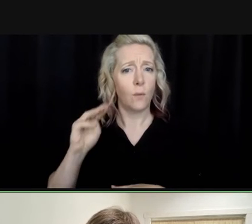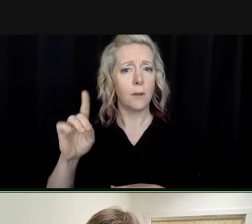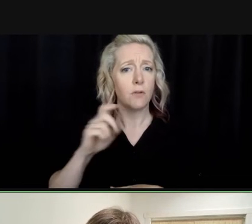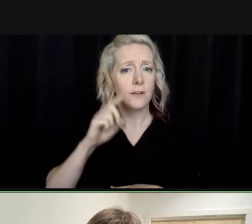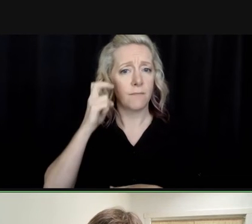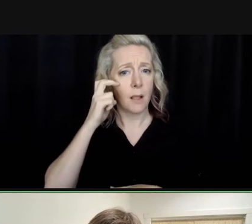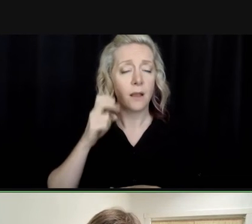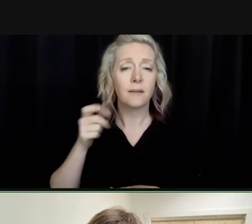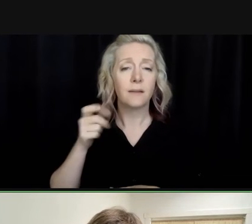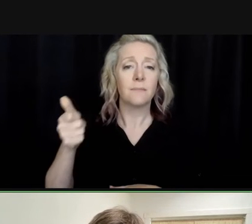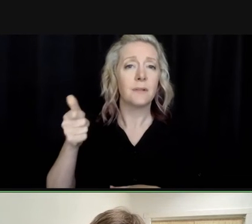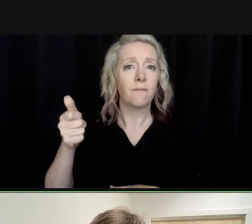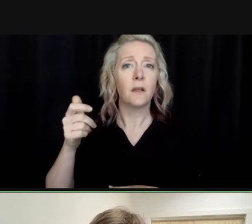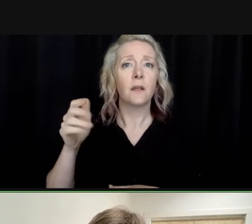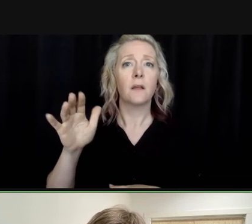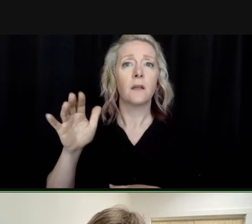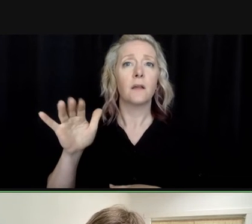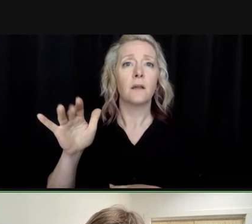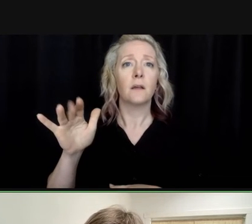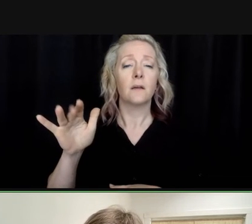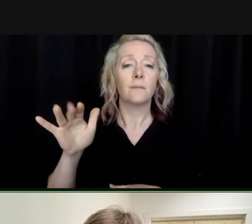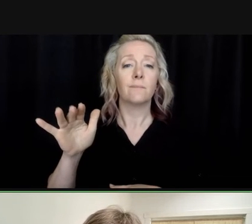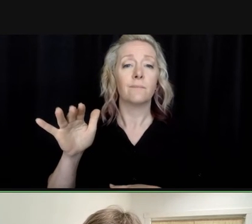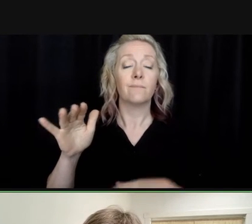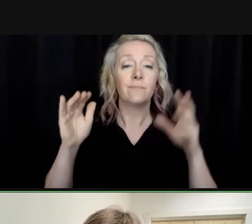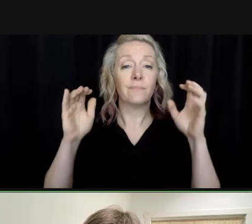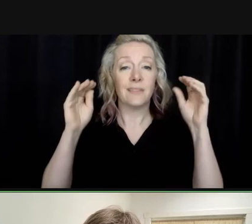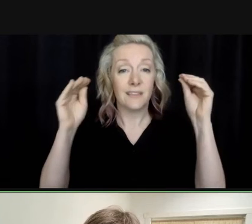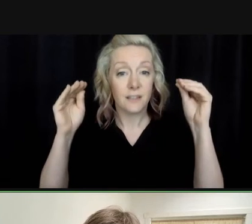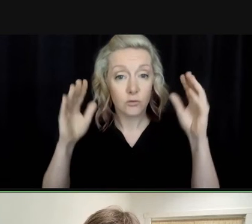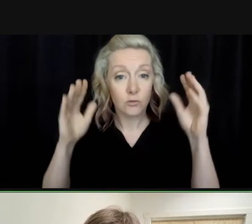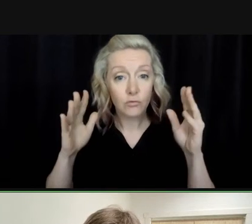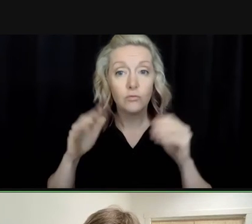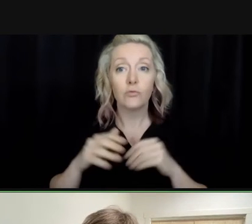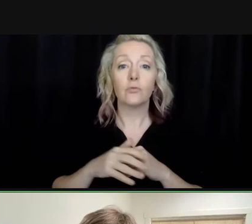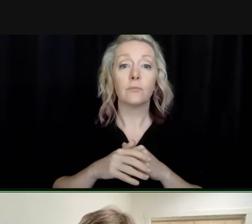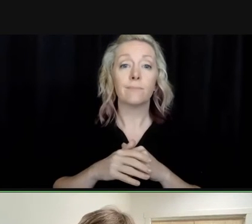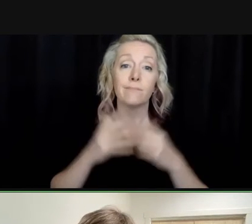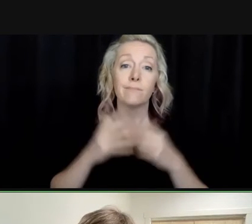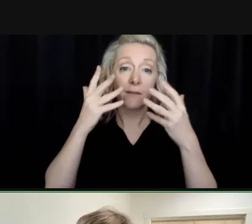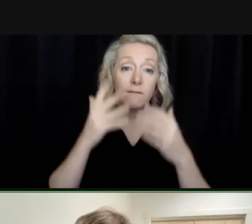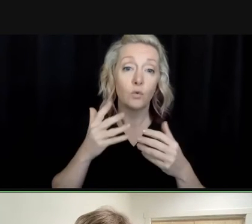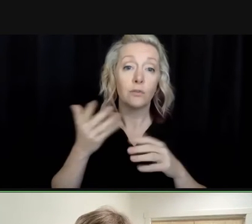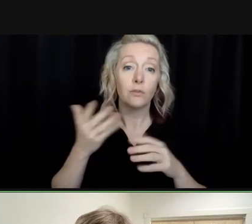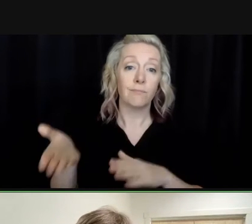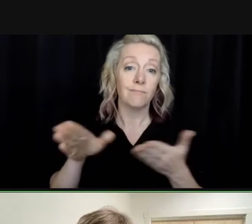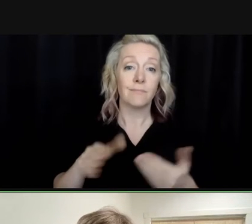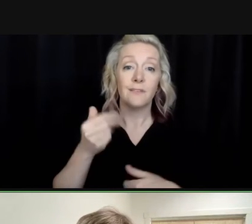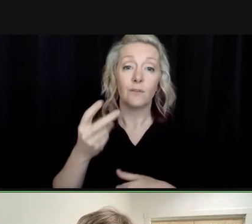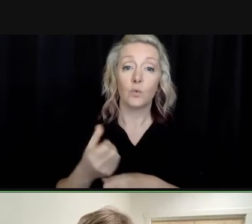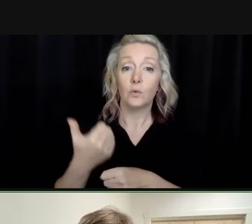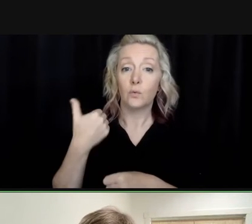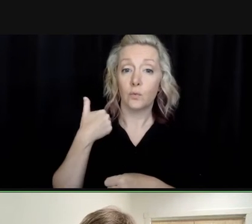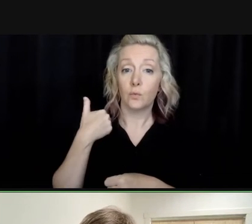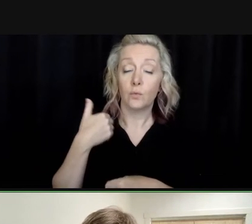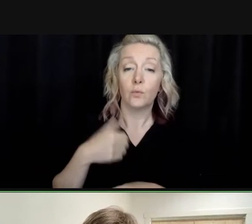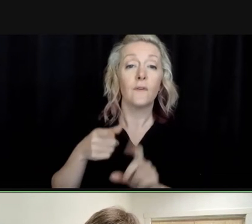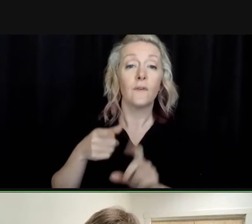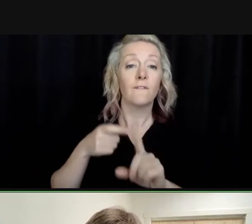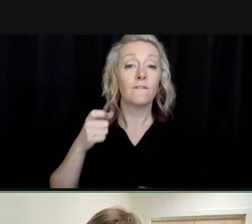is. He was He's an educator, sadly, who passed away a few years ago, but who is